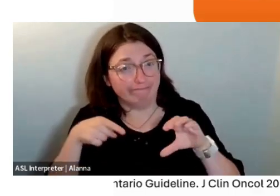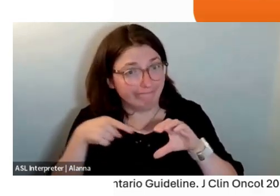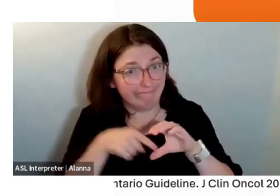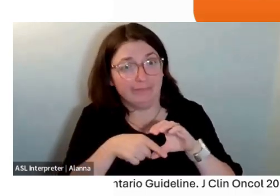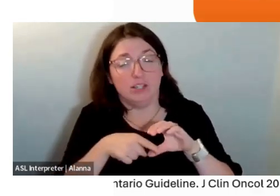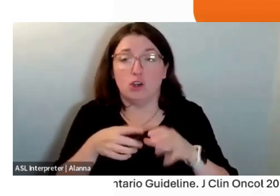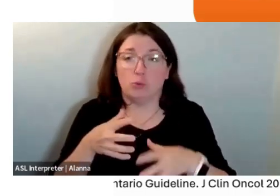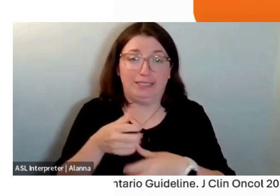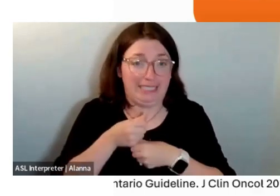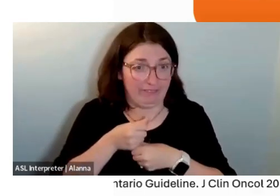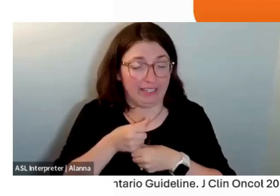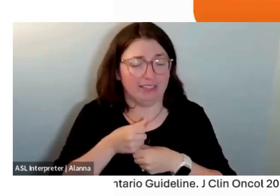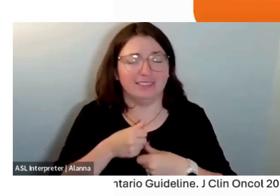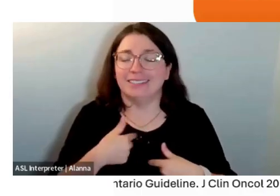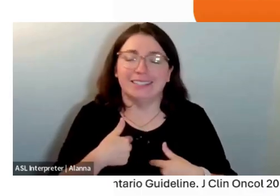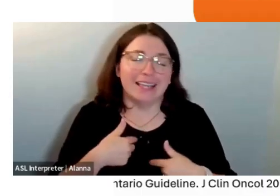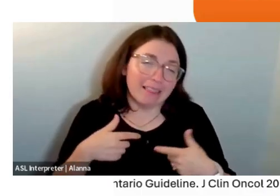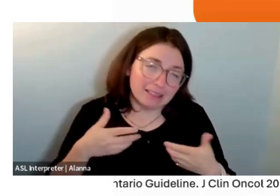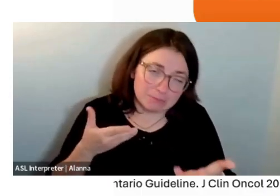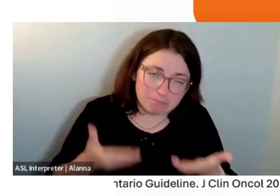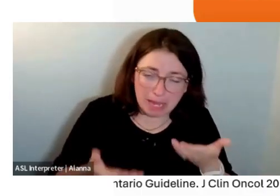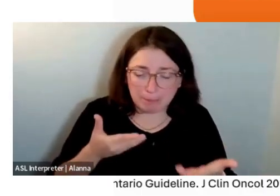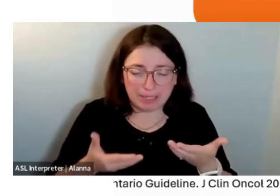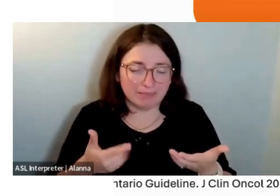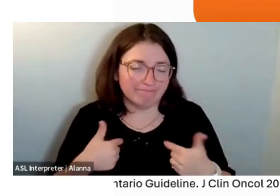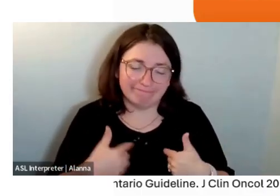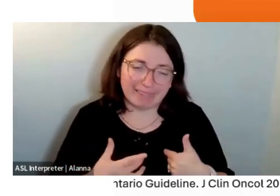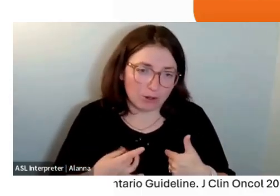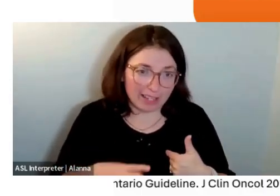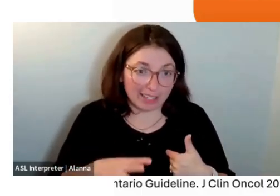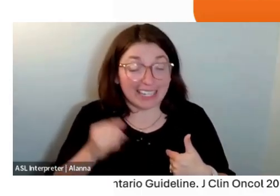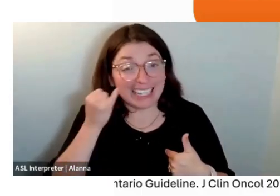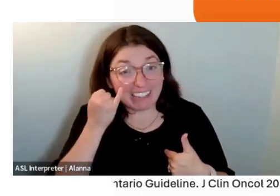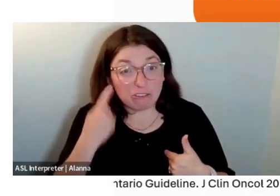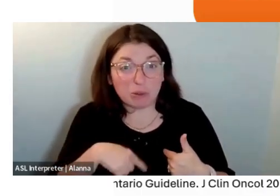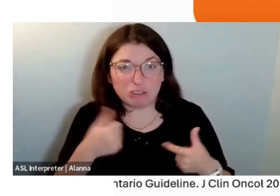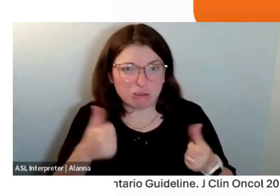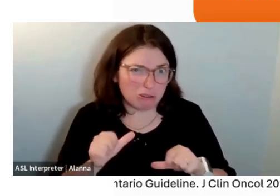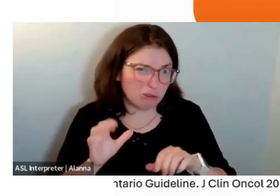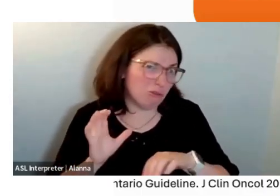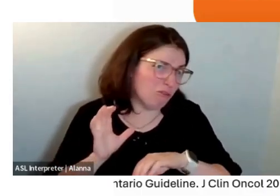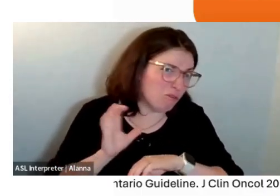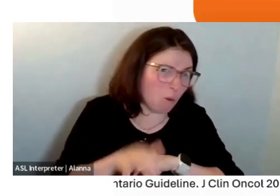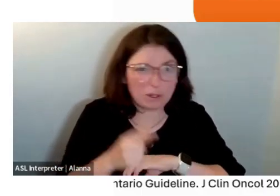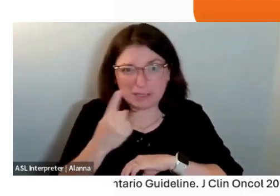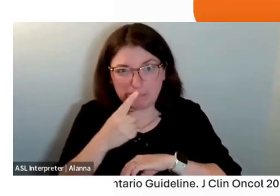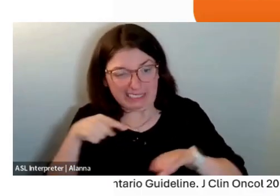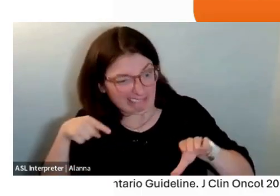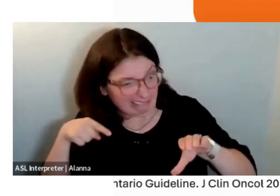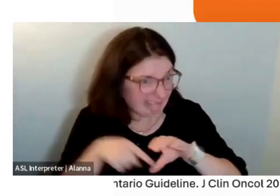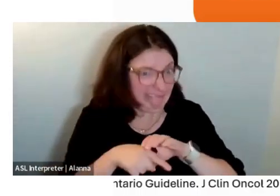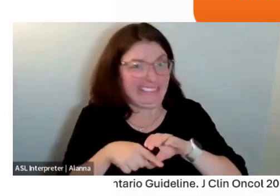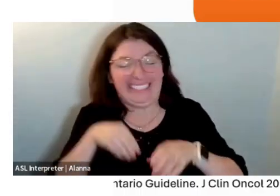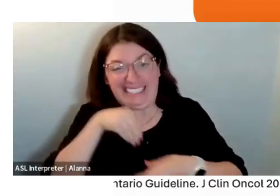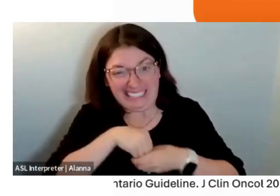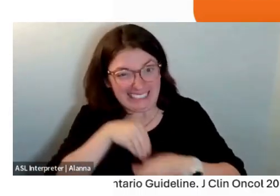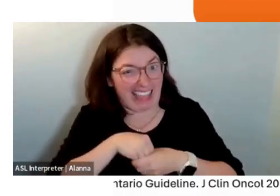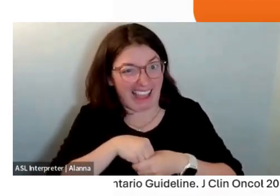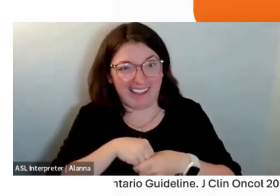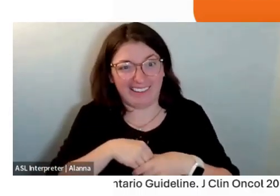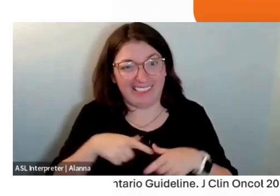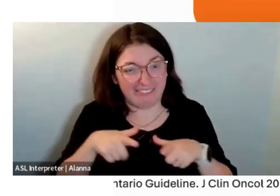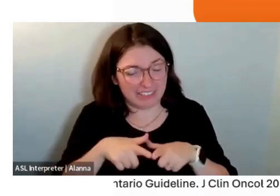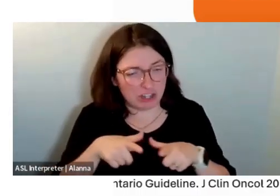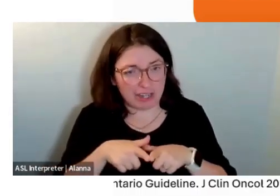fan. If our goal is simply to get something into the vagina, okay. If the goal is pleasure, something